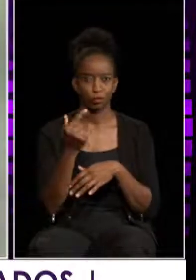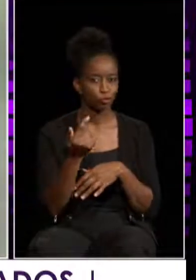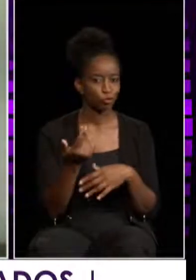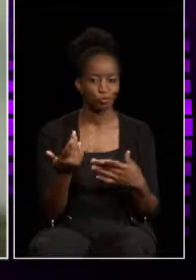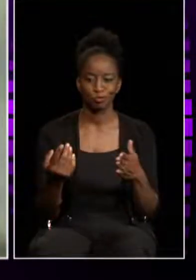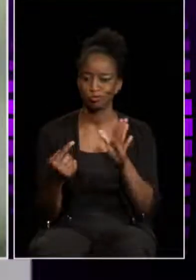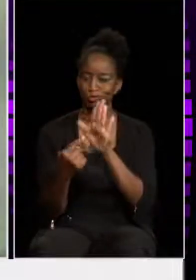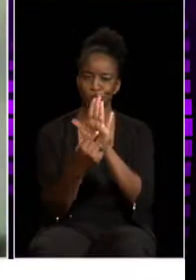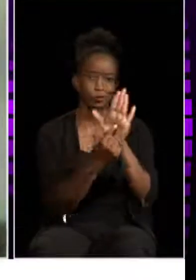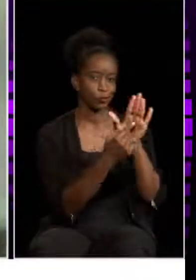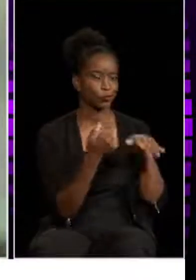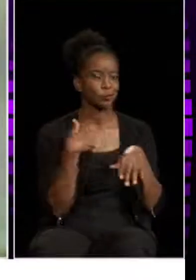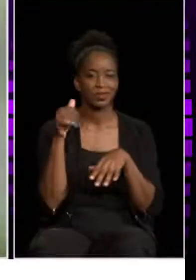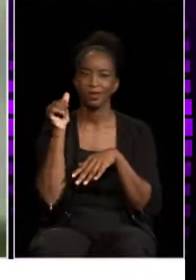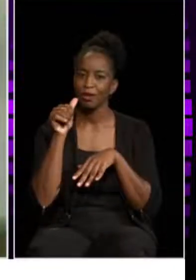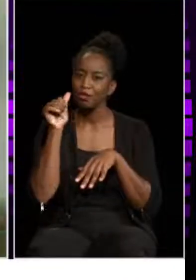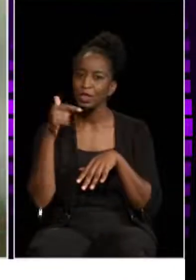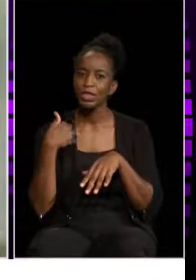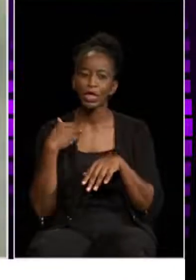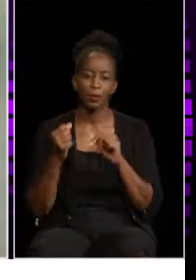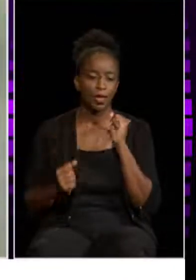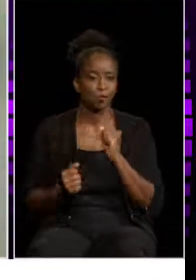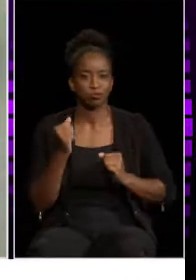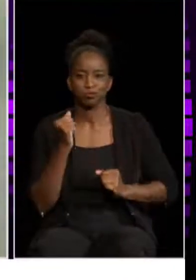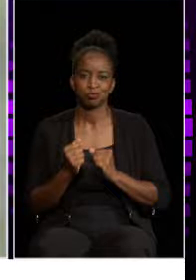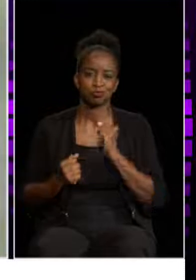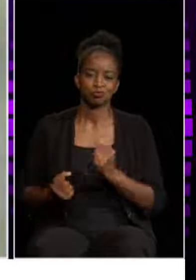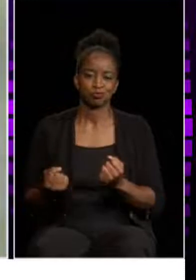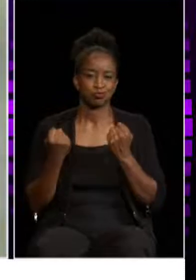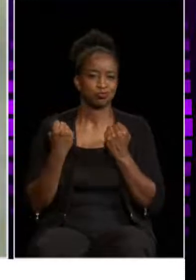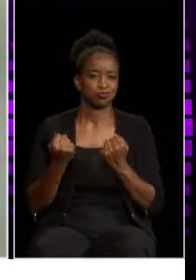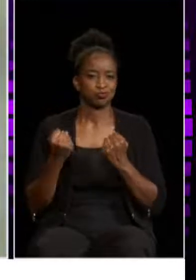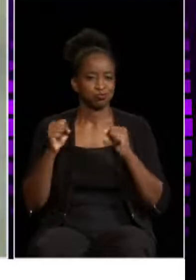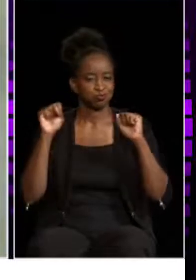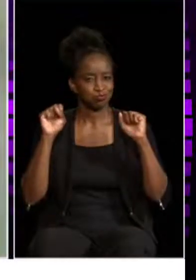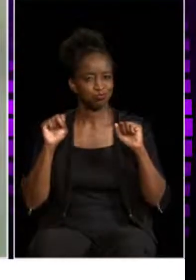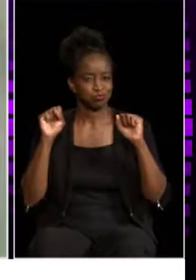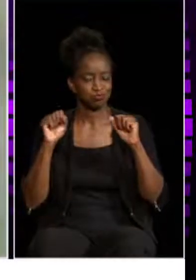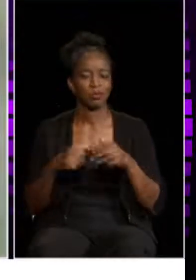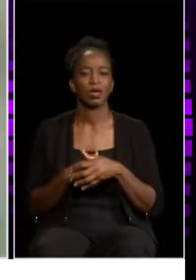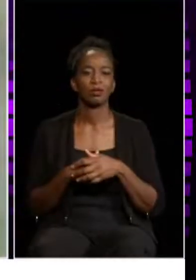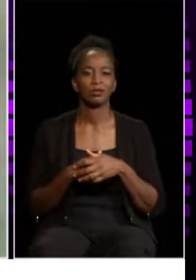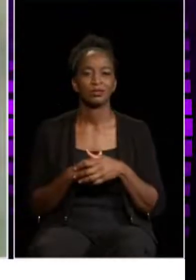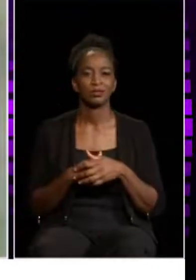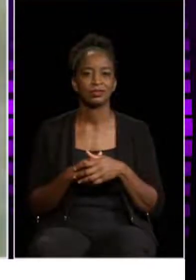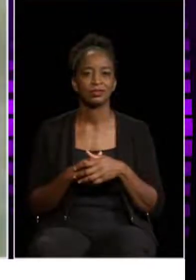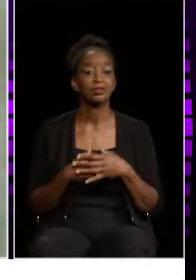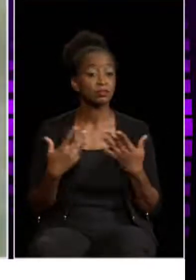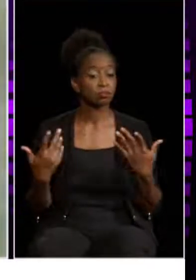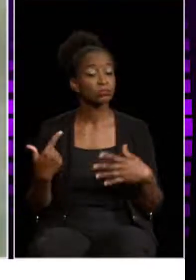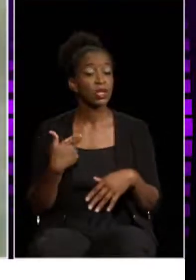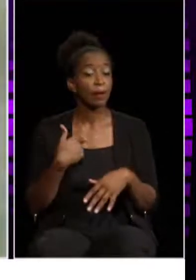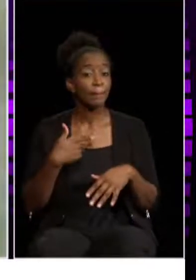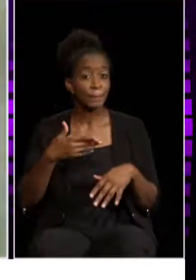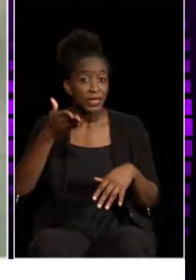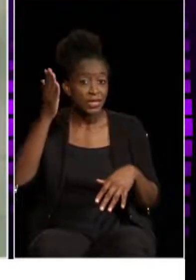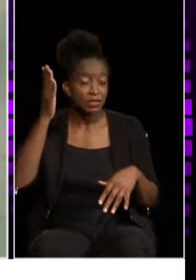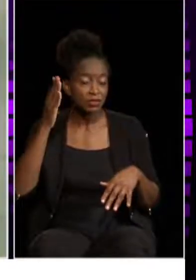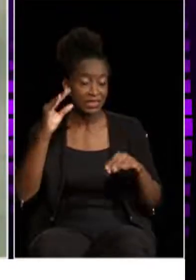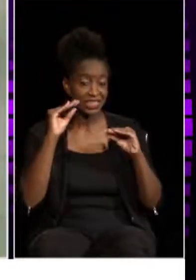and to allow my students to see that I'm not a person who preaches but don't practice.